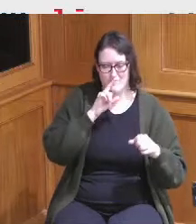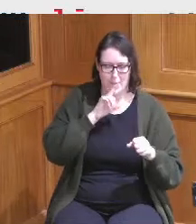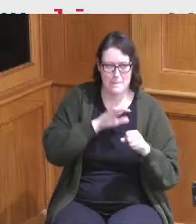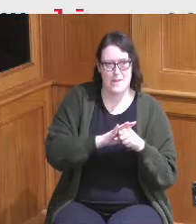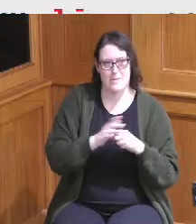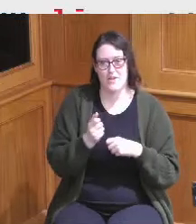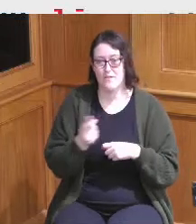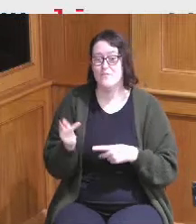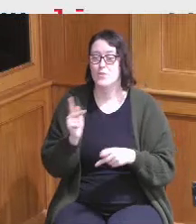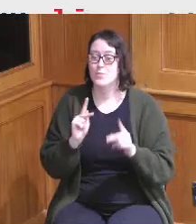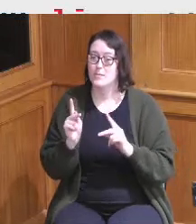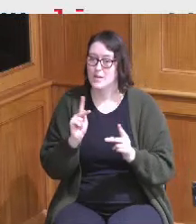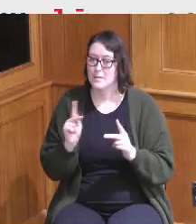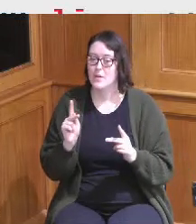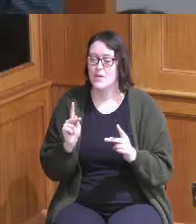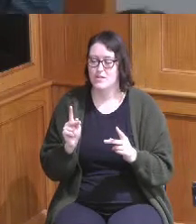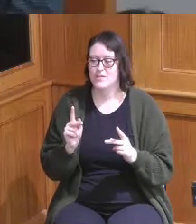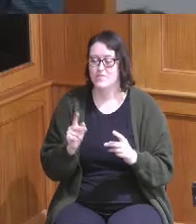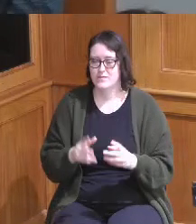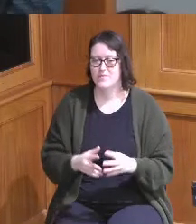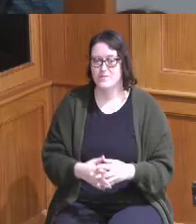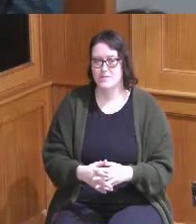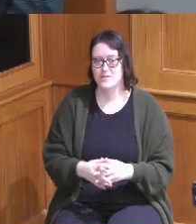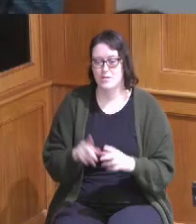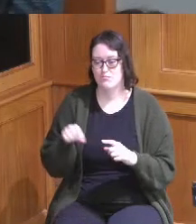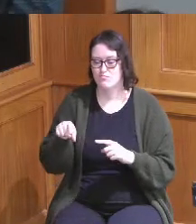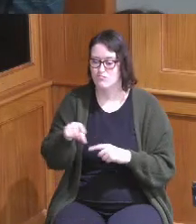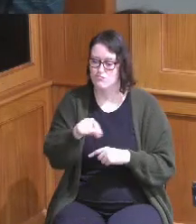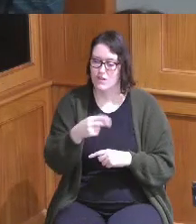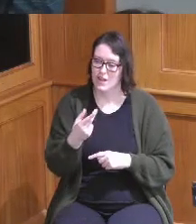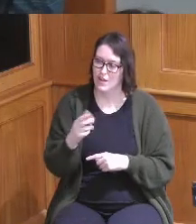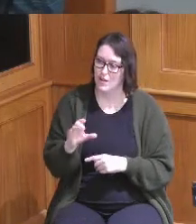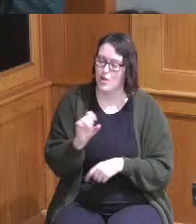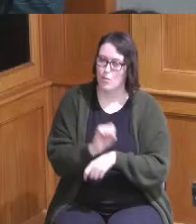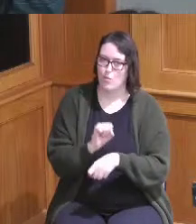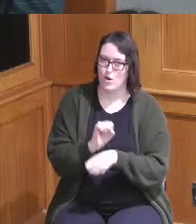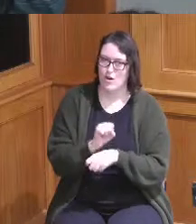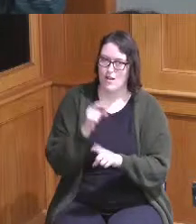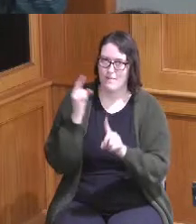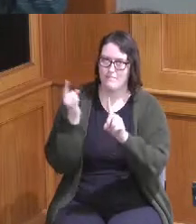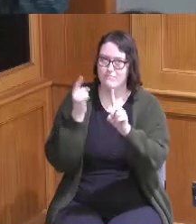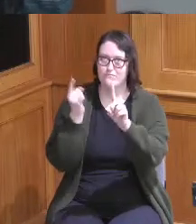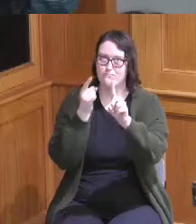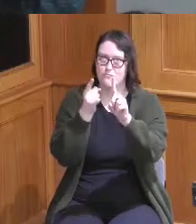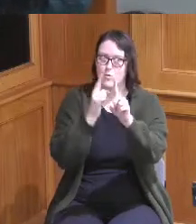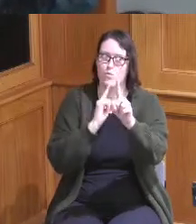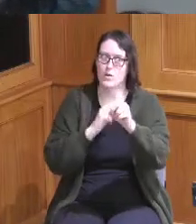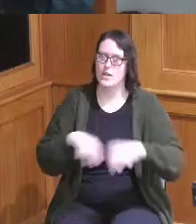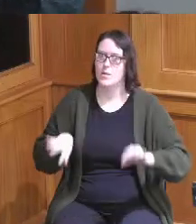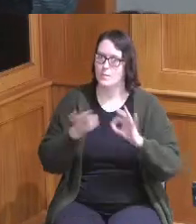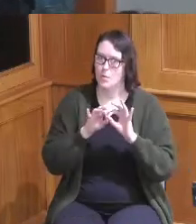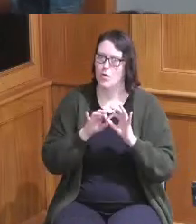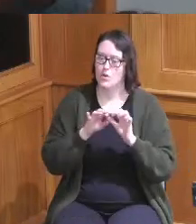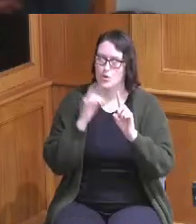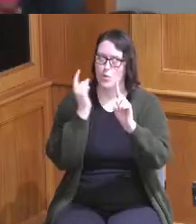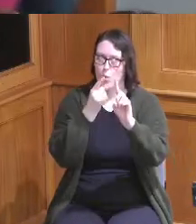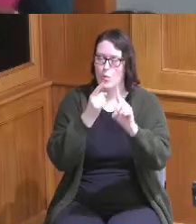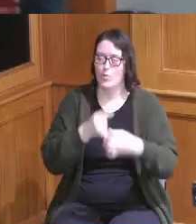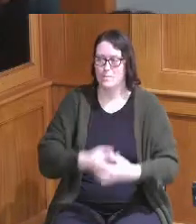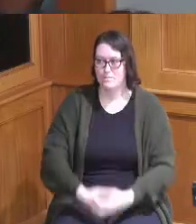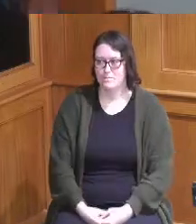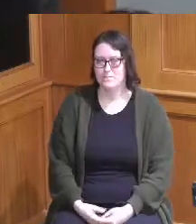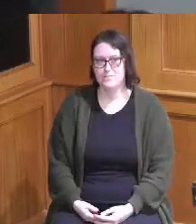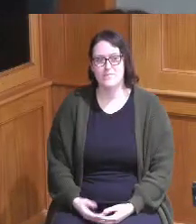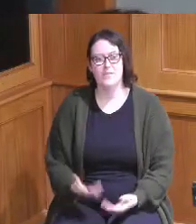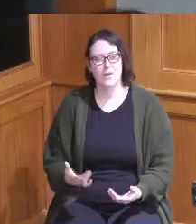community members and people from organizations throughout Hamilton County that is working on this important effort of ours.